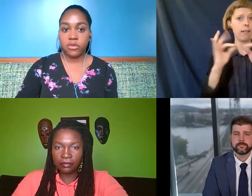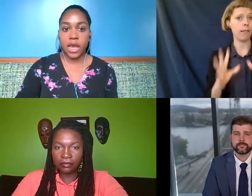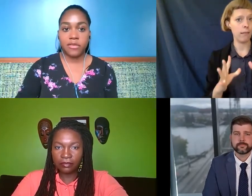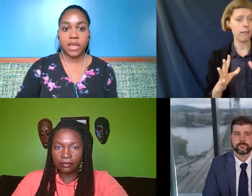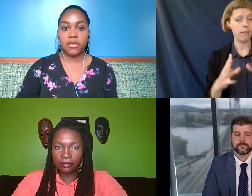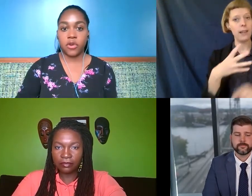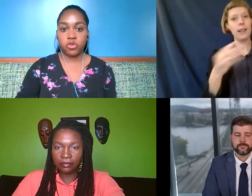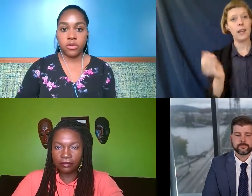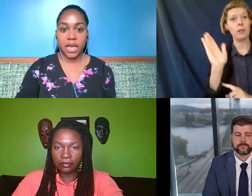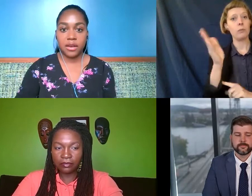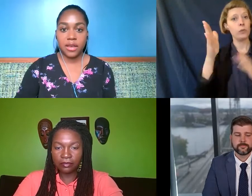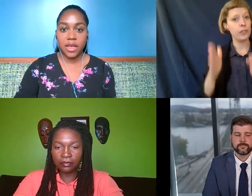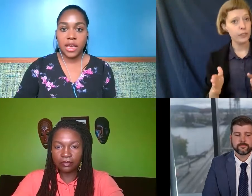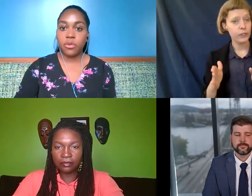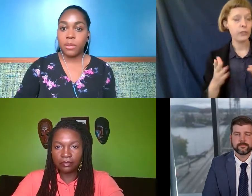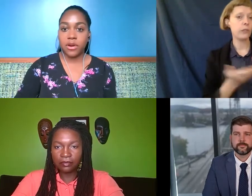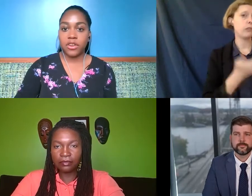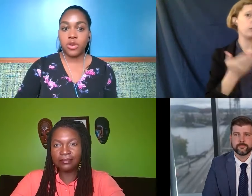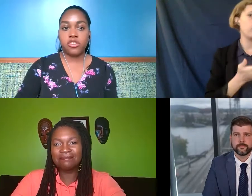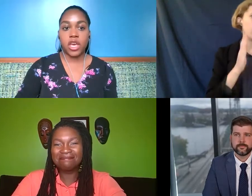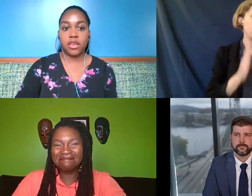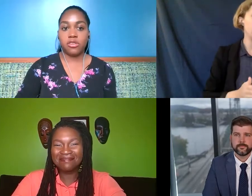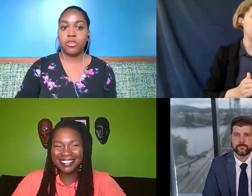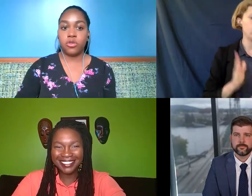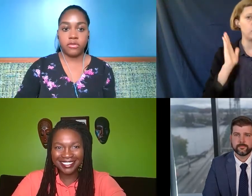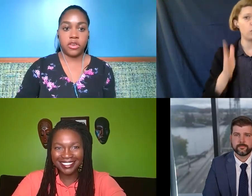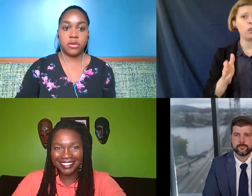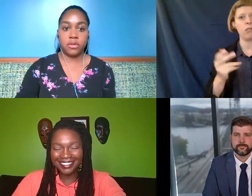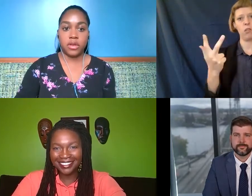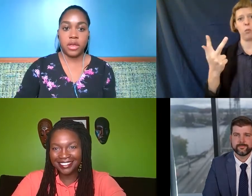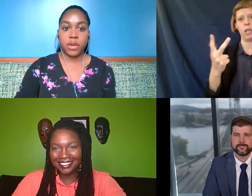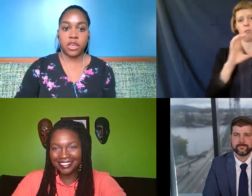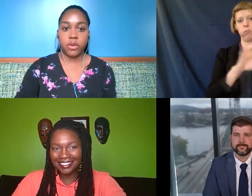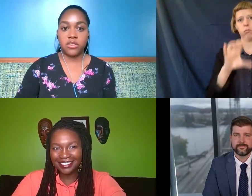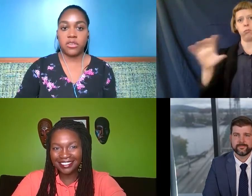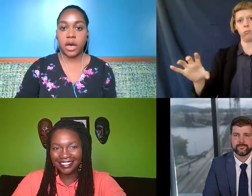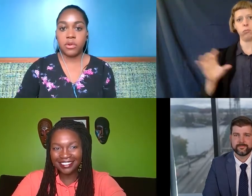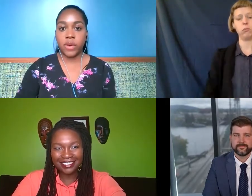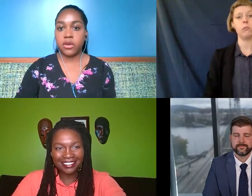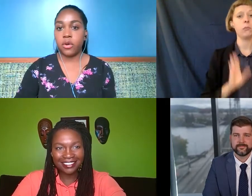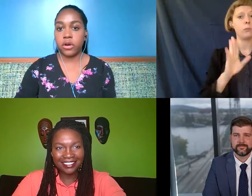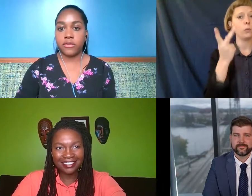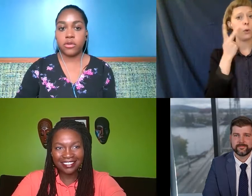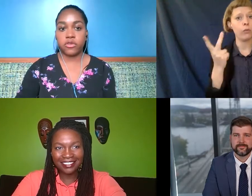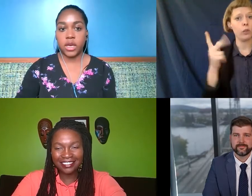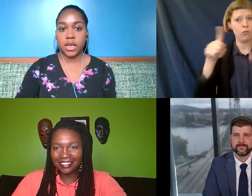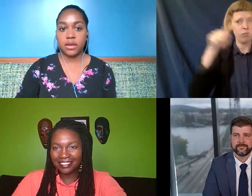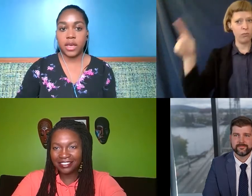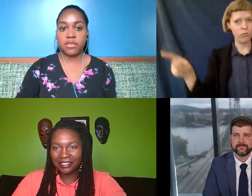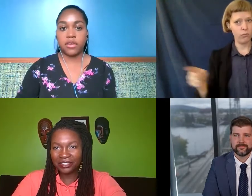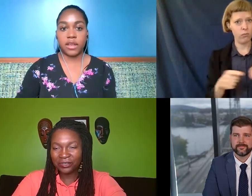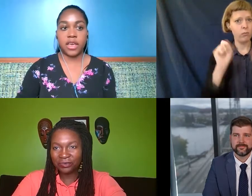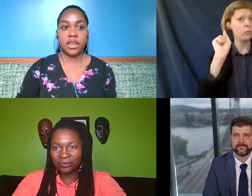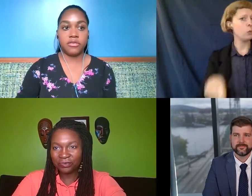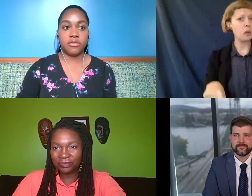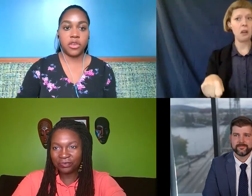patient as we navigate this virtual event. And remember, you can change your view by going to the upper right corner of your screen